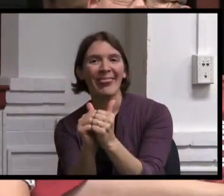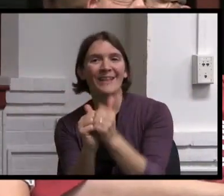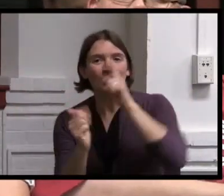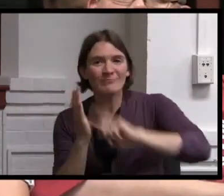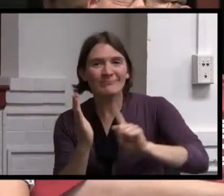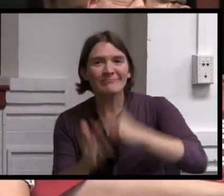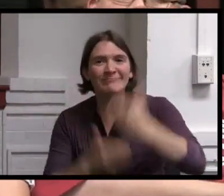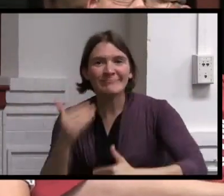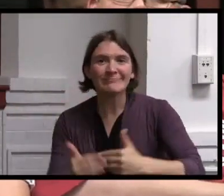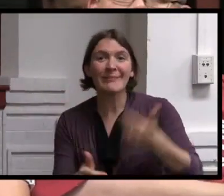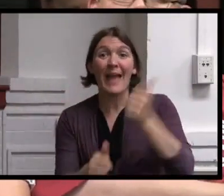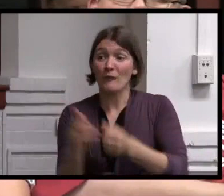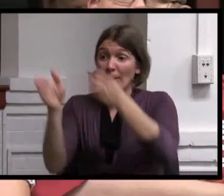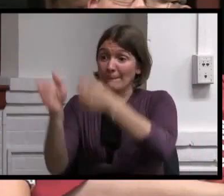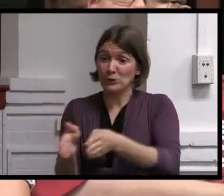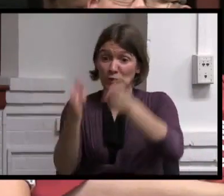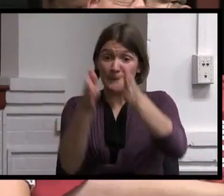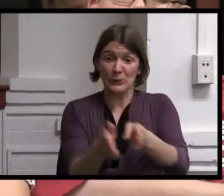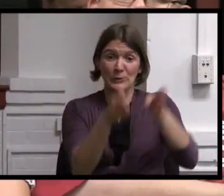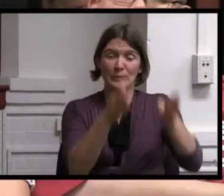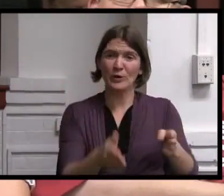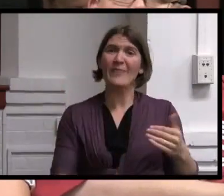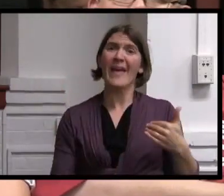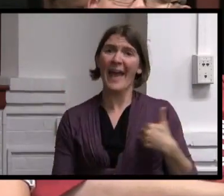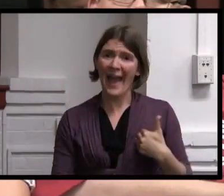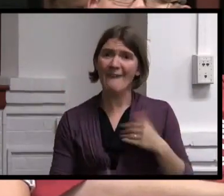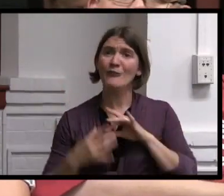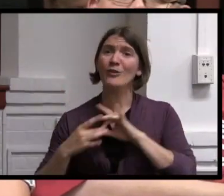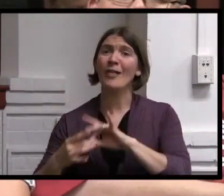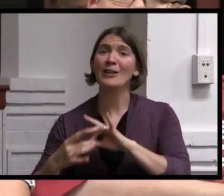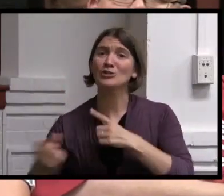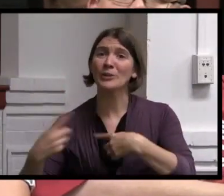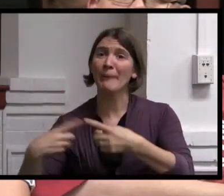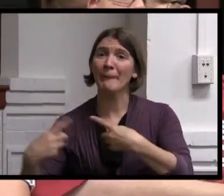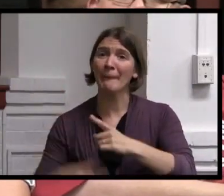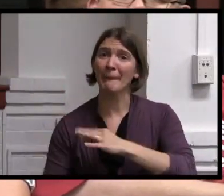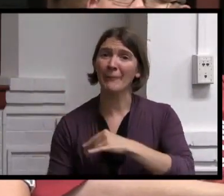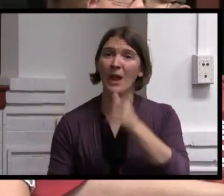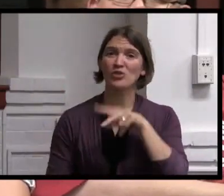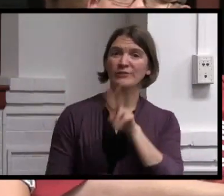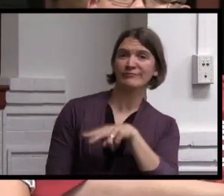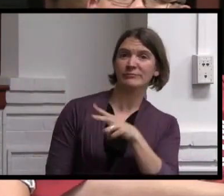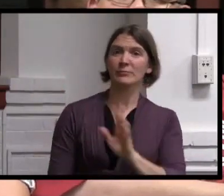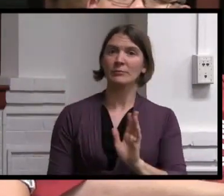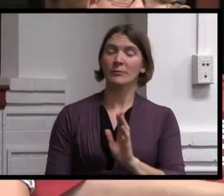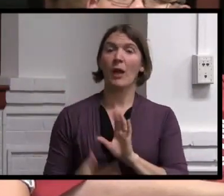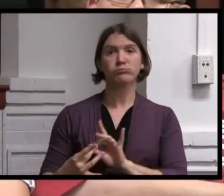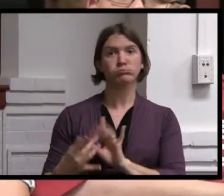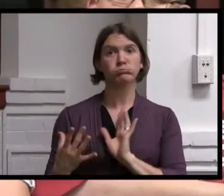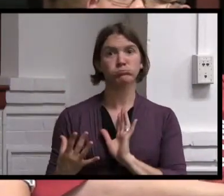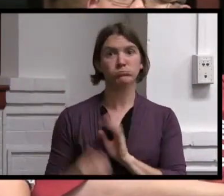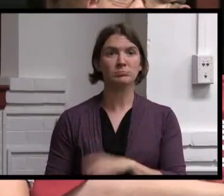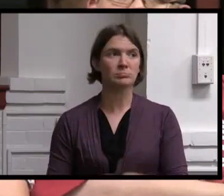so with each individual, there is then a relationship, And it is true,